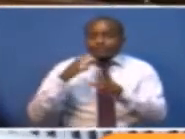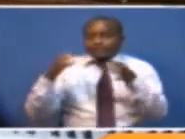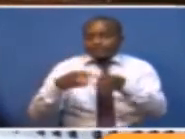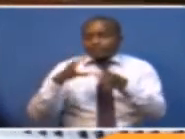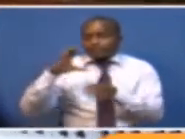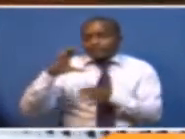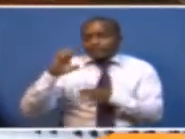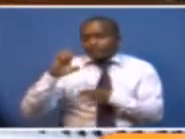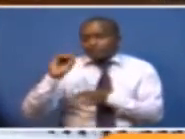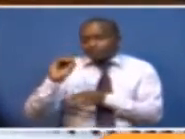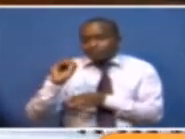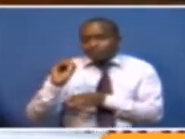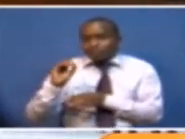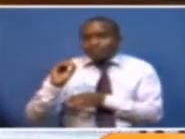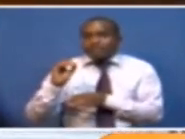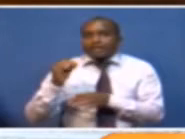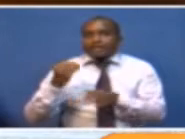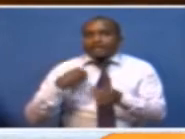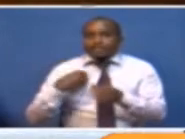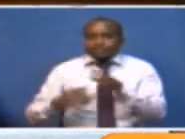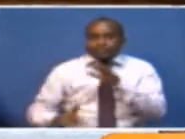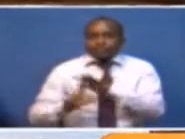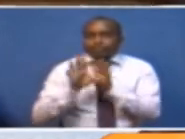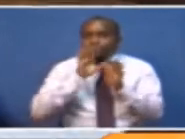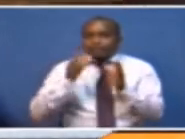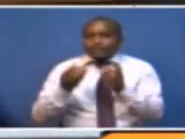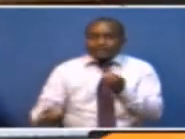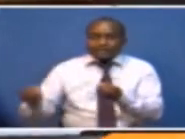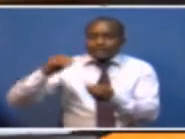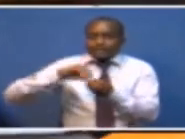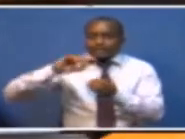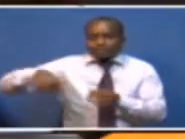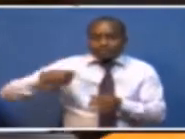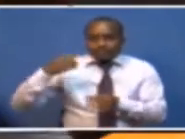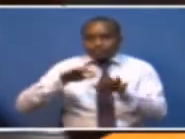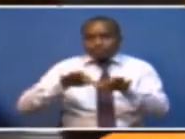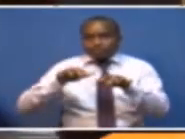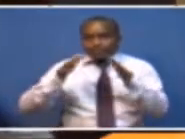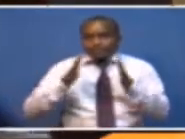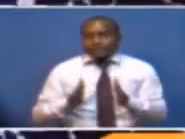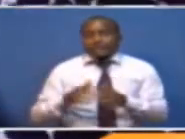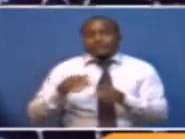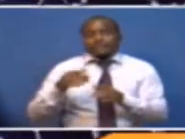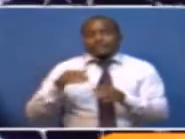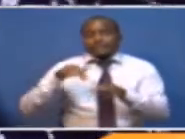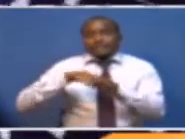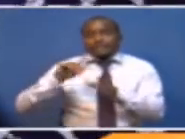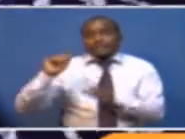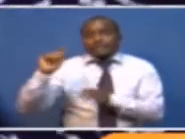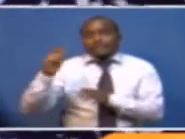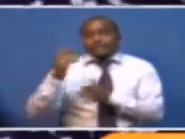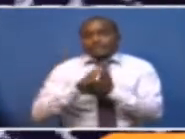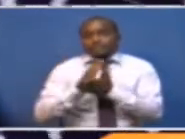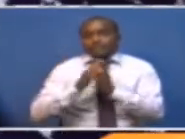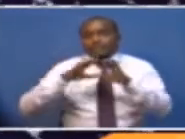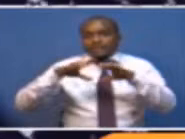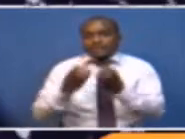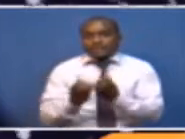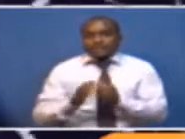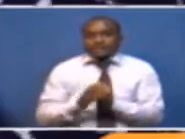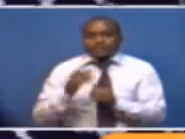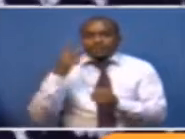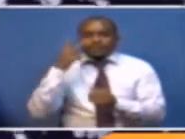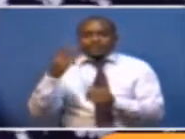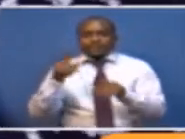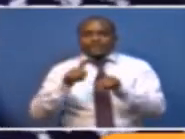Alice Mumbi, has been prompted by increased demand for pianos among Kenya's growing middle class. Though perceived a